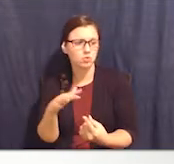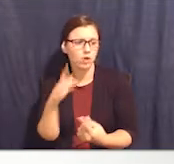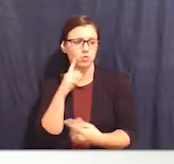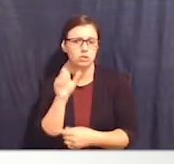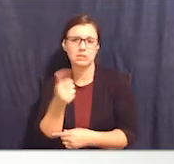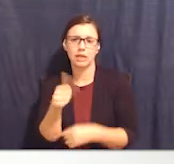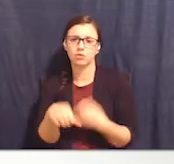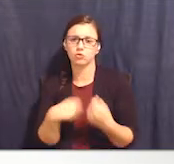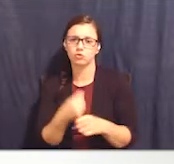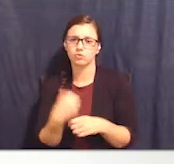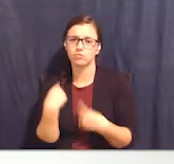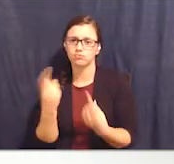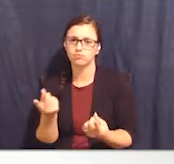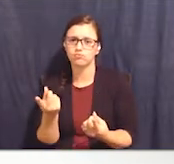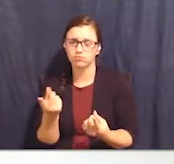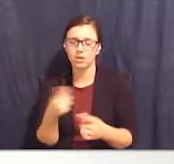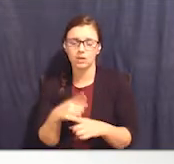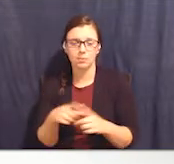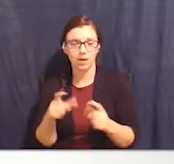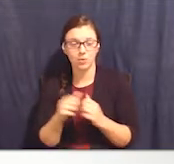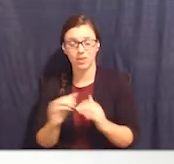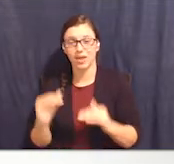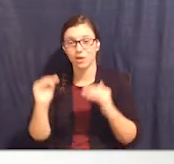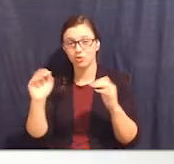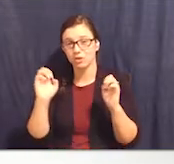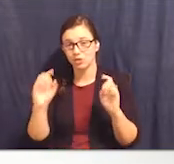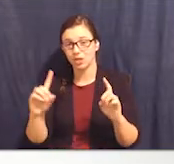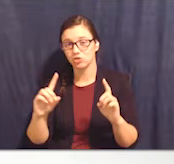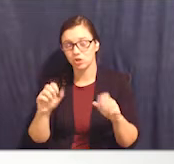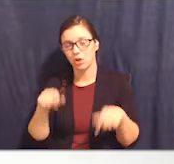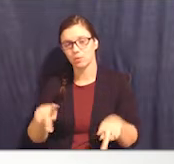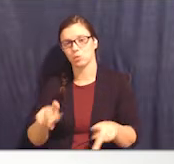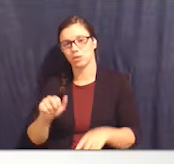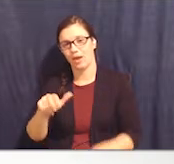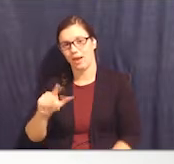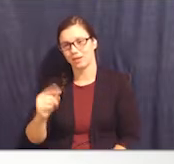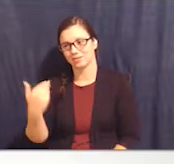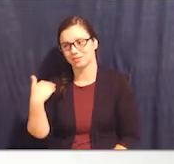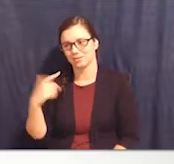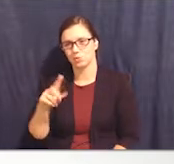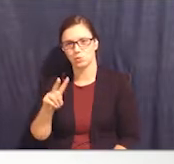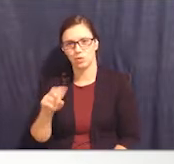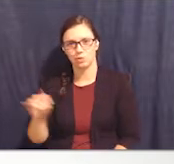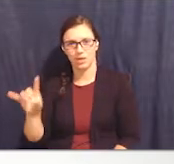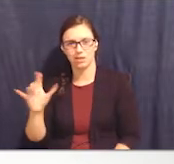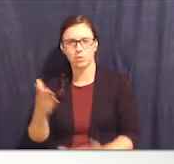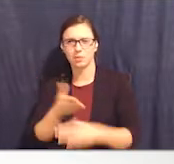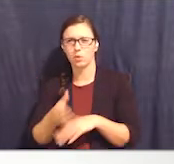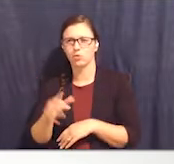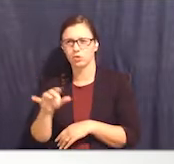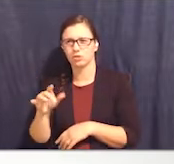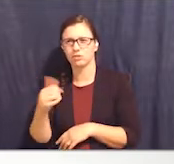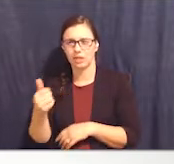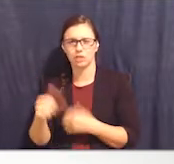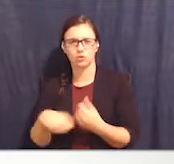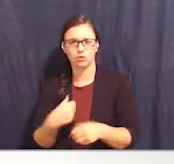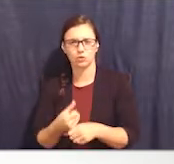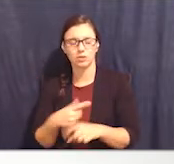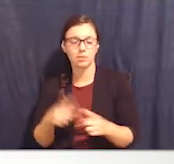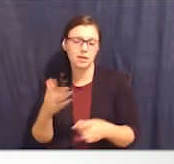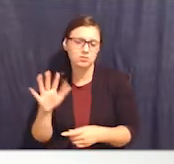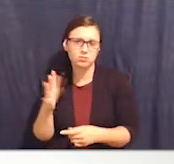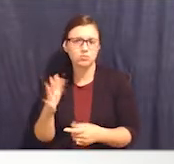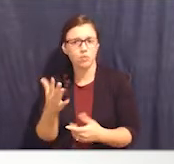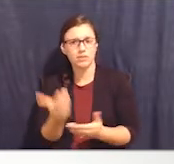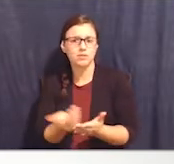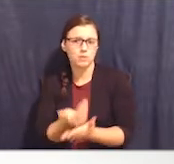change? Because, and that's what we're trying to do on our website, is to share information so folks really see what's happening with some of these programs.